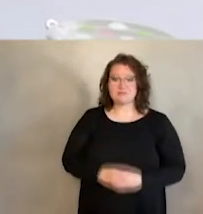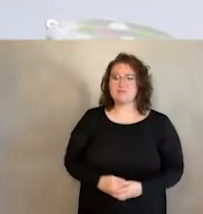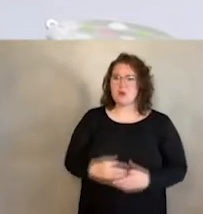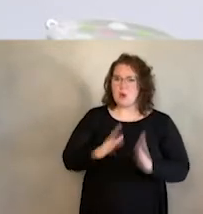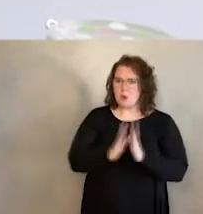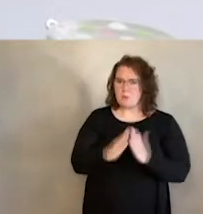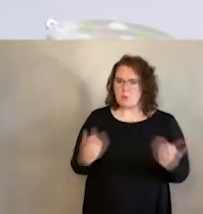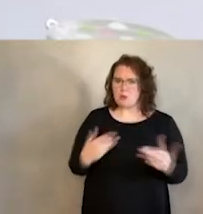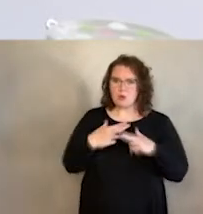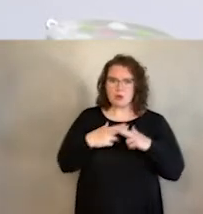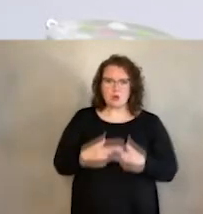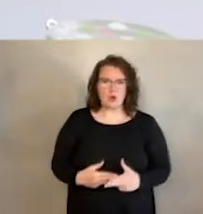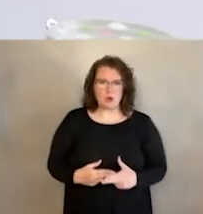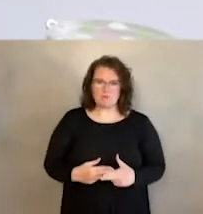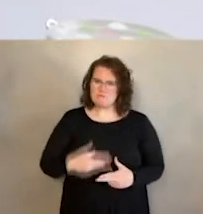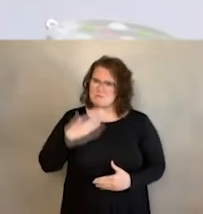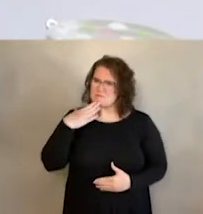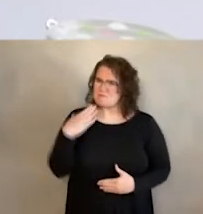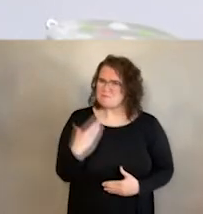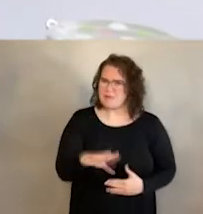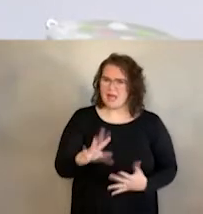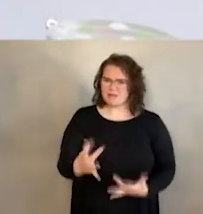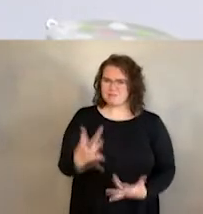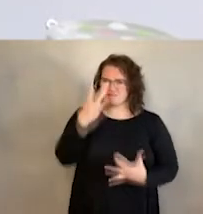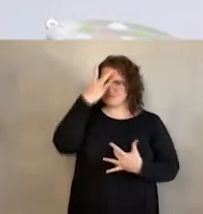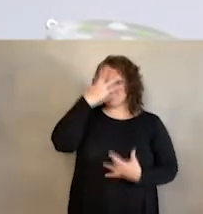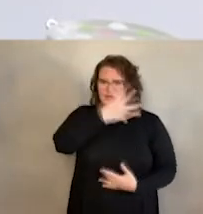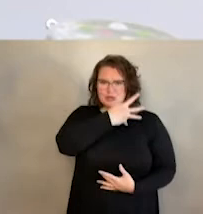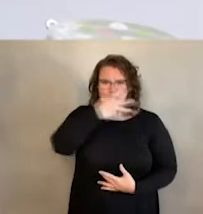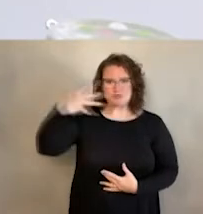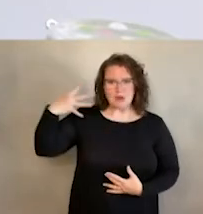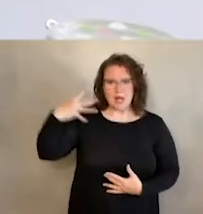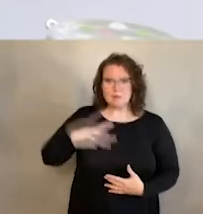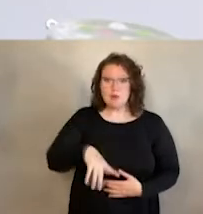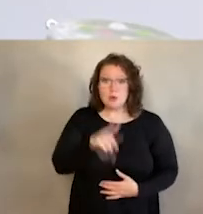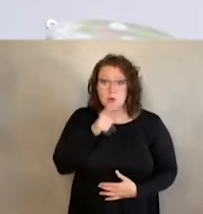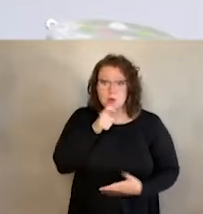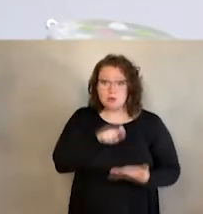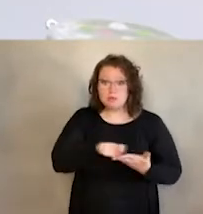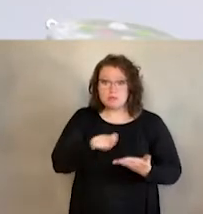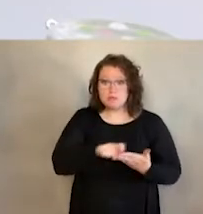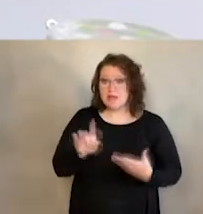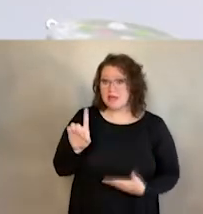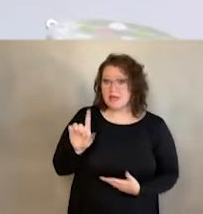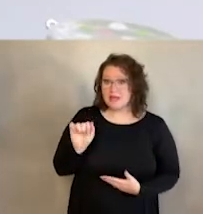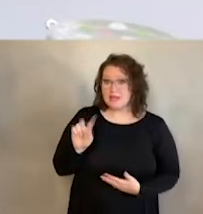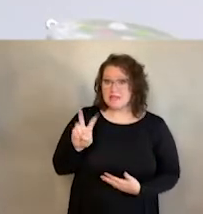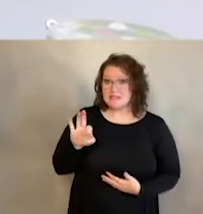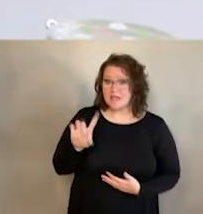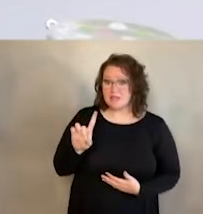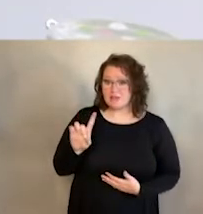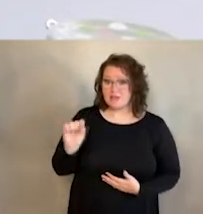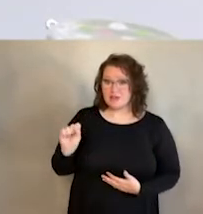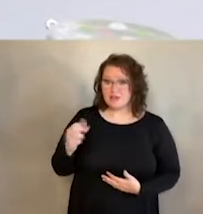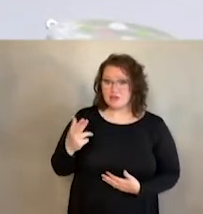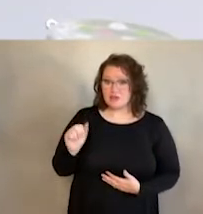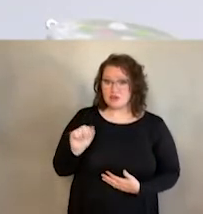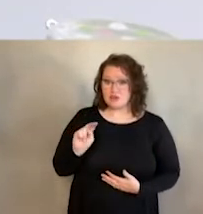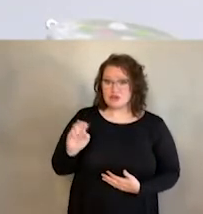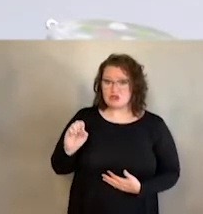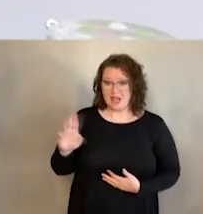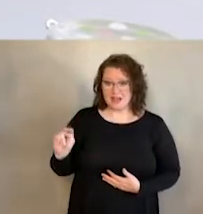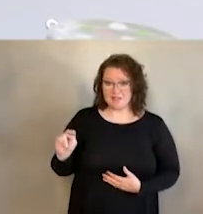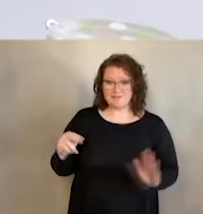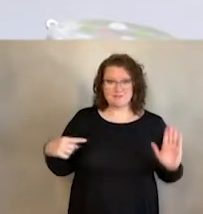A Bad Case of the Stripes. This book was written and illustrated by David Shannon, and it was published by our good friends at Scholastic.